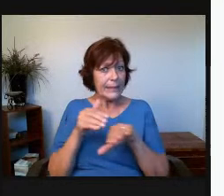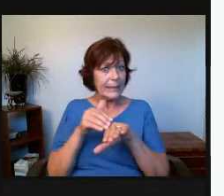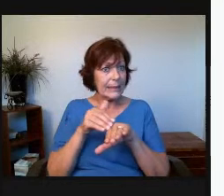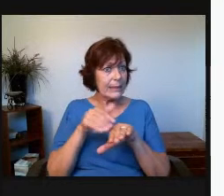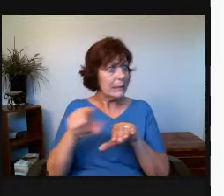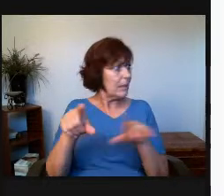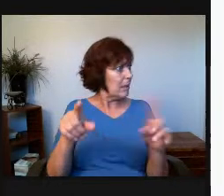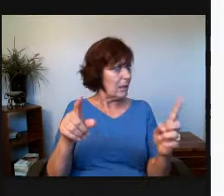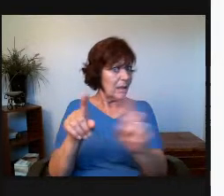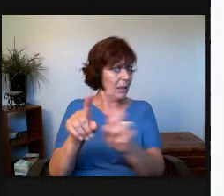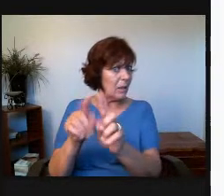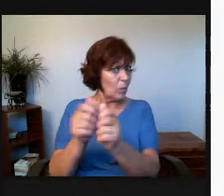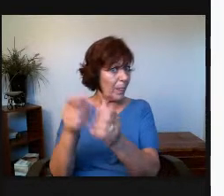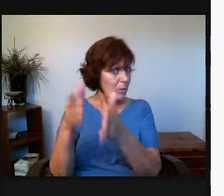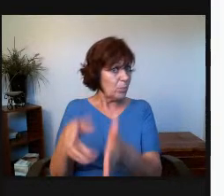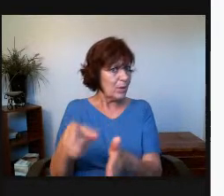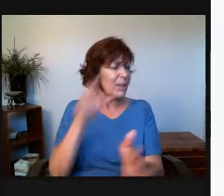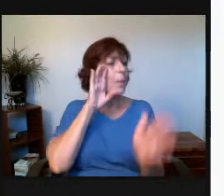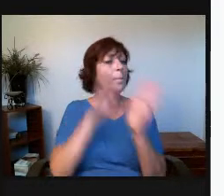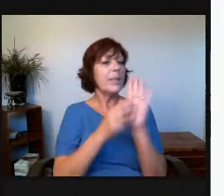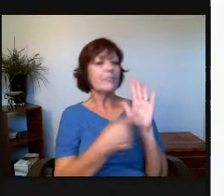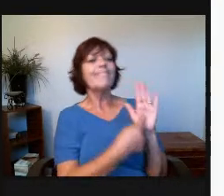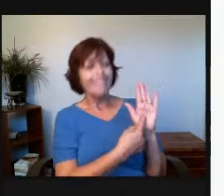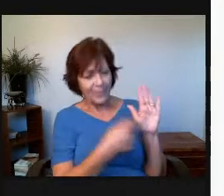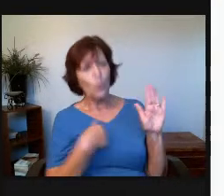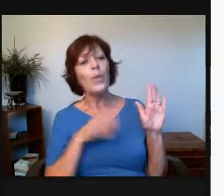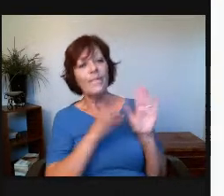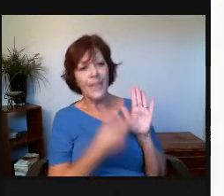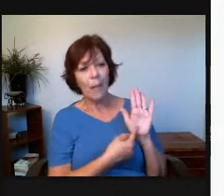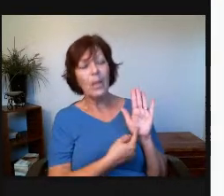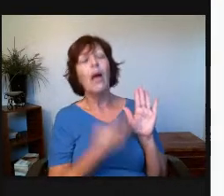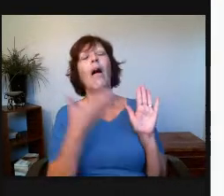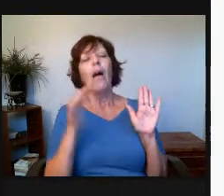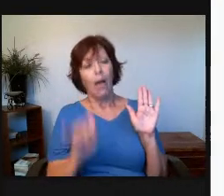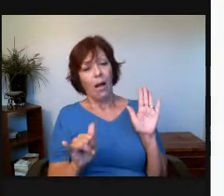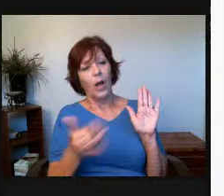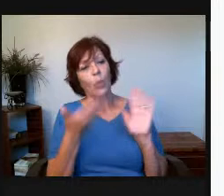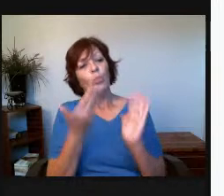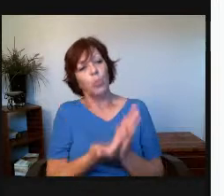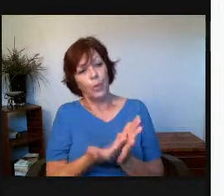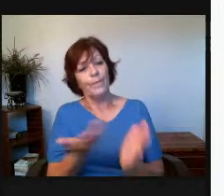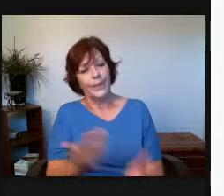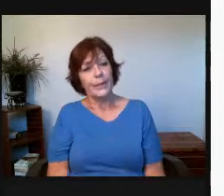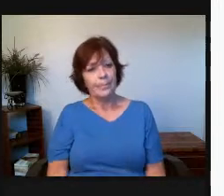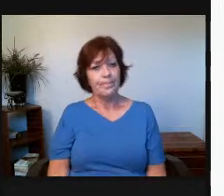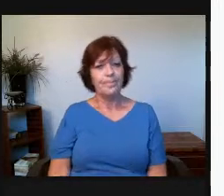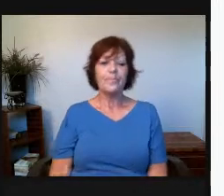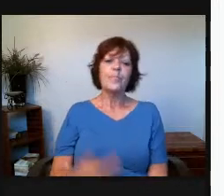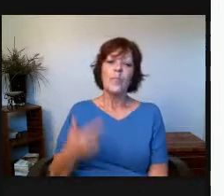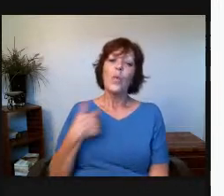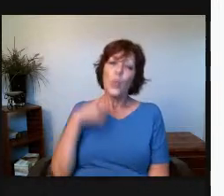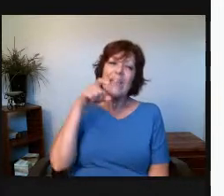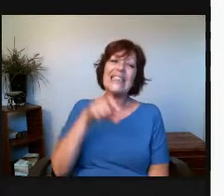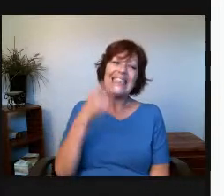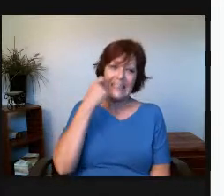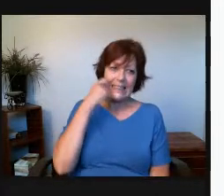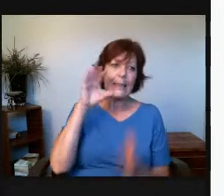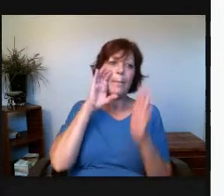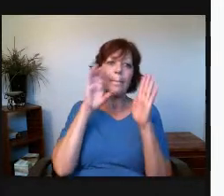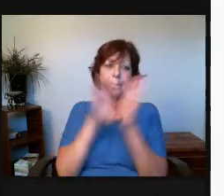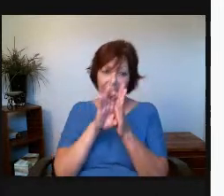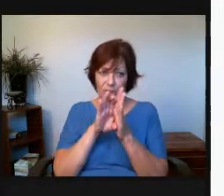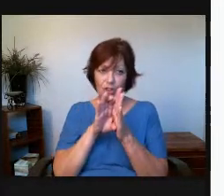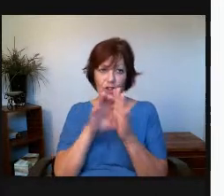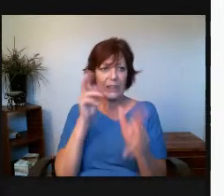person with another person who says that they know this senior or that child. So we need a recent picture to